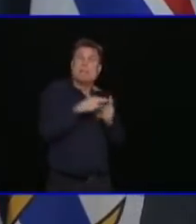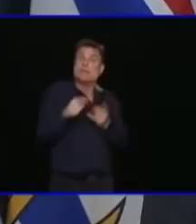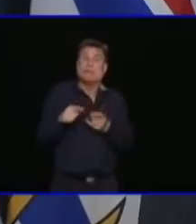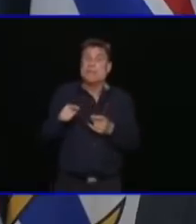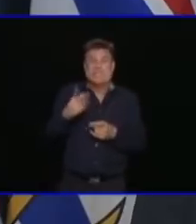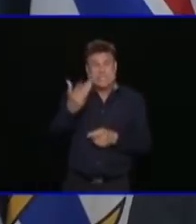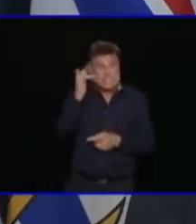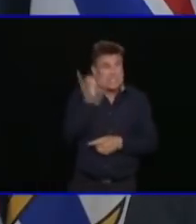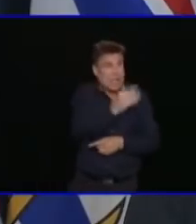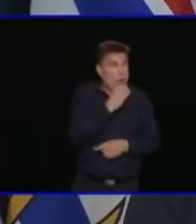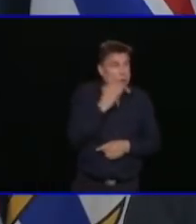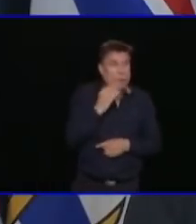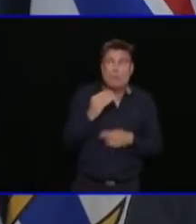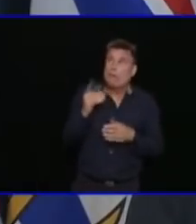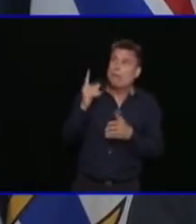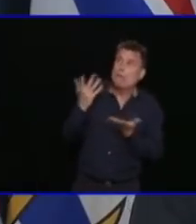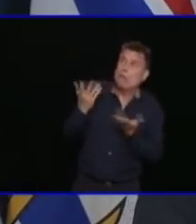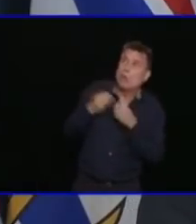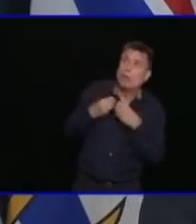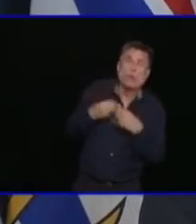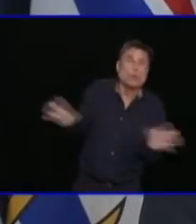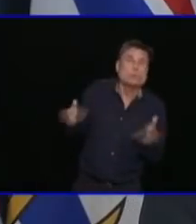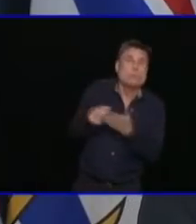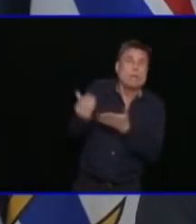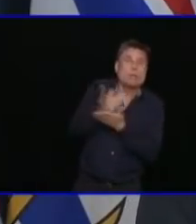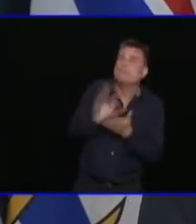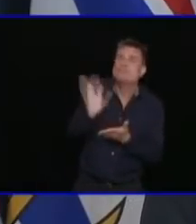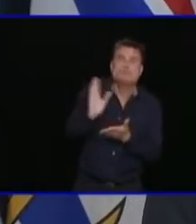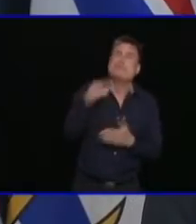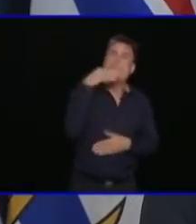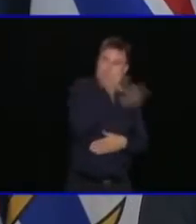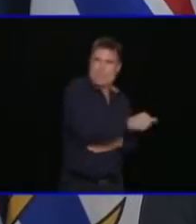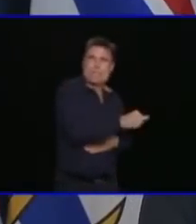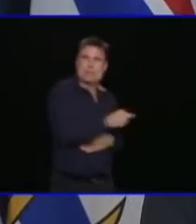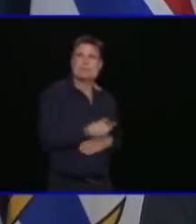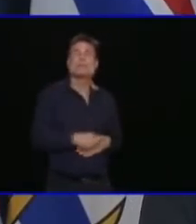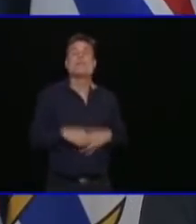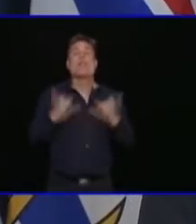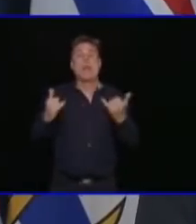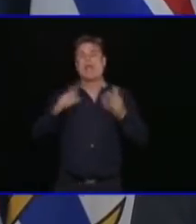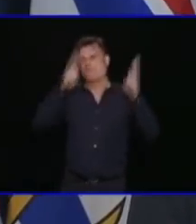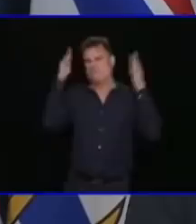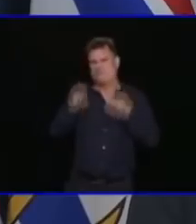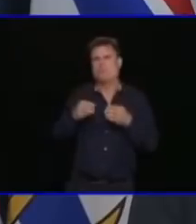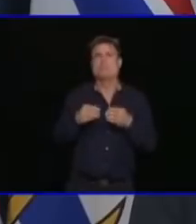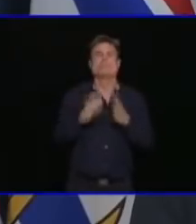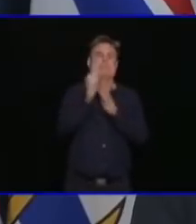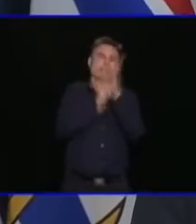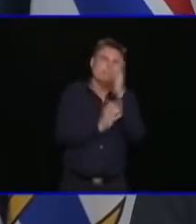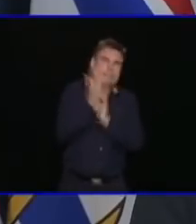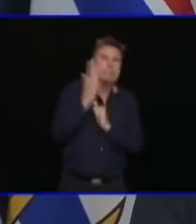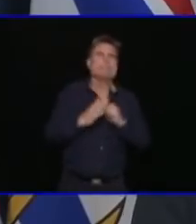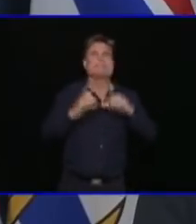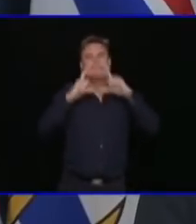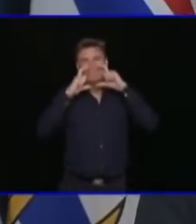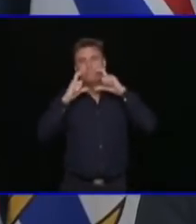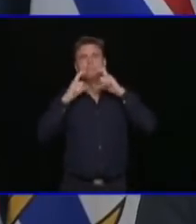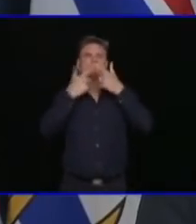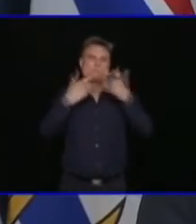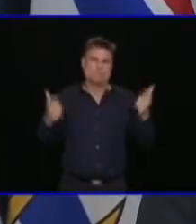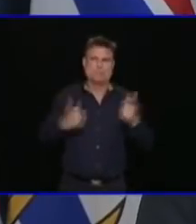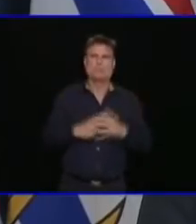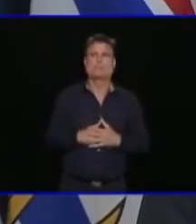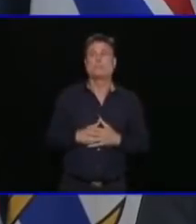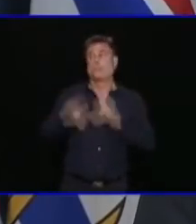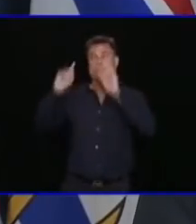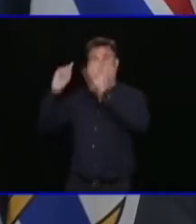Just to recap, since the end of March, the following PPE has arrived in BC up to last Monday,